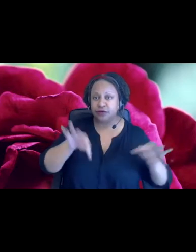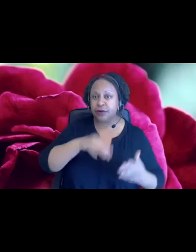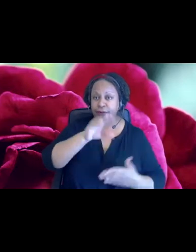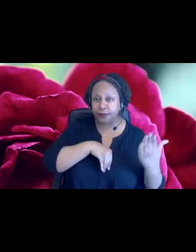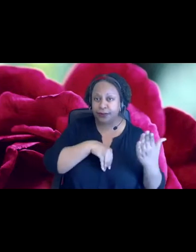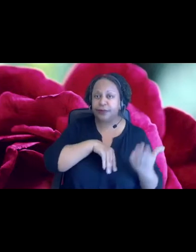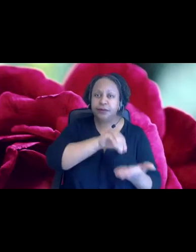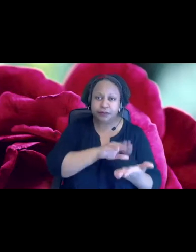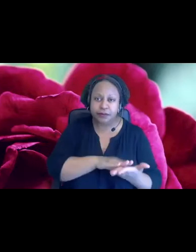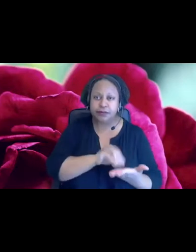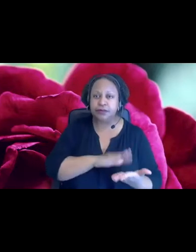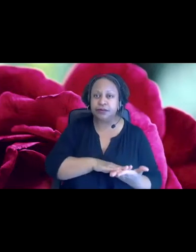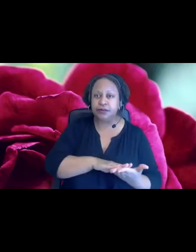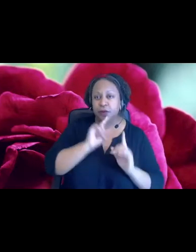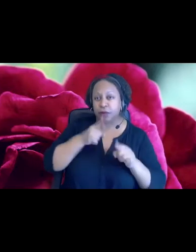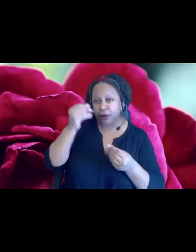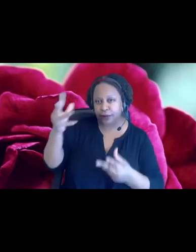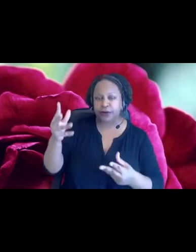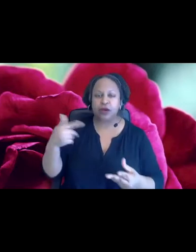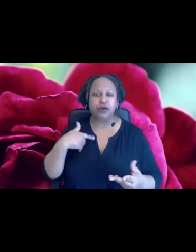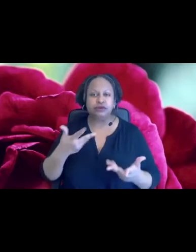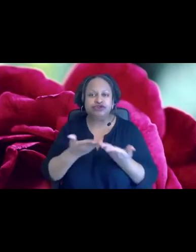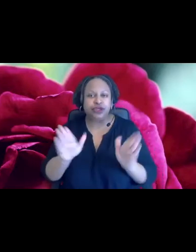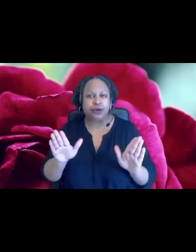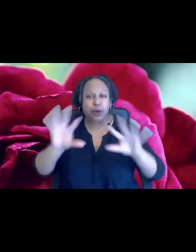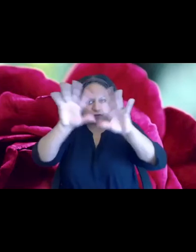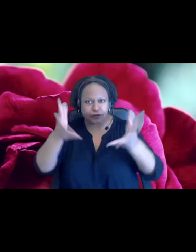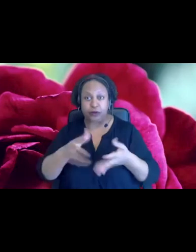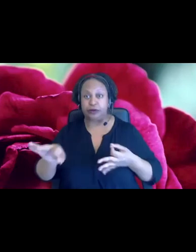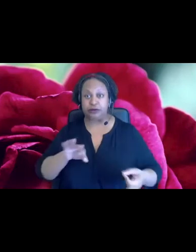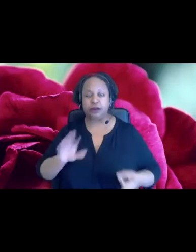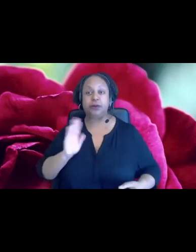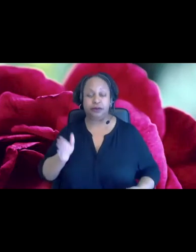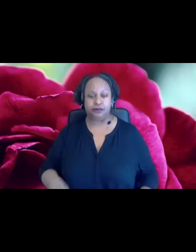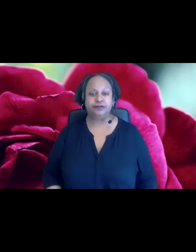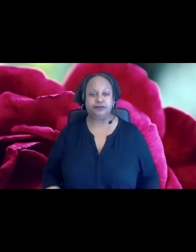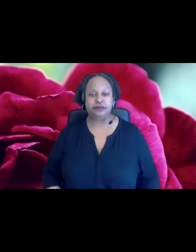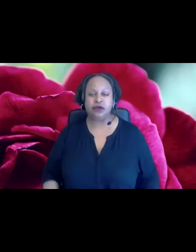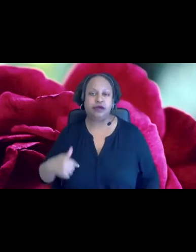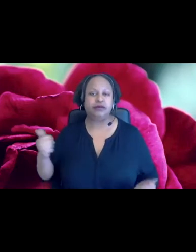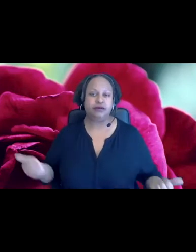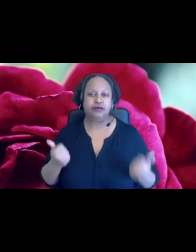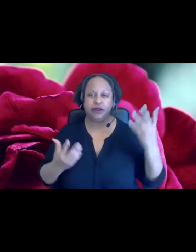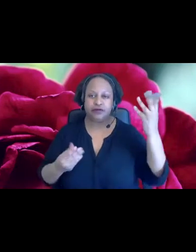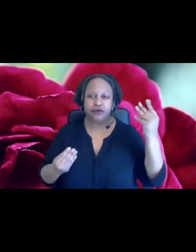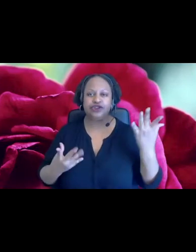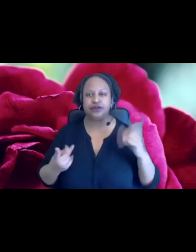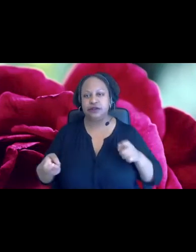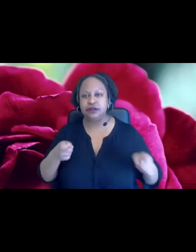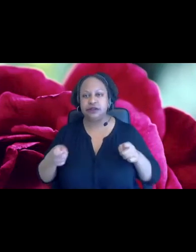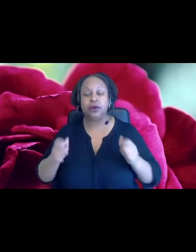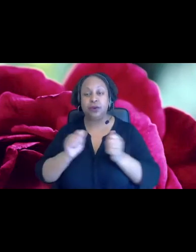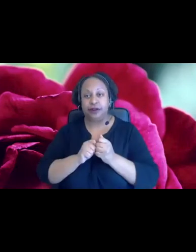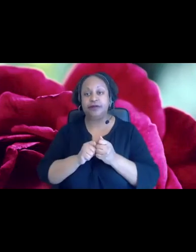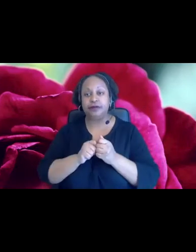very broad overview. So there's a lot of literature and guidance dealing with